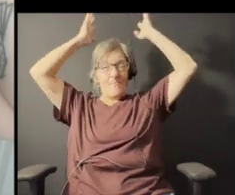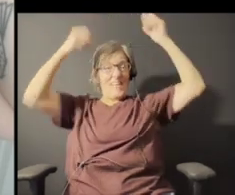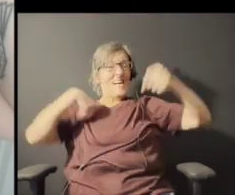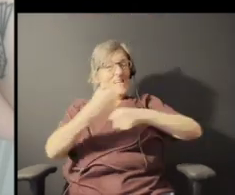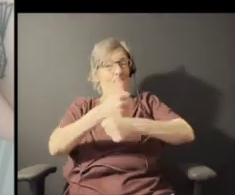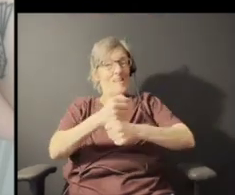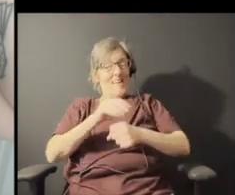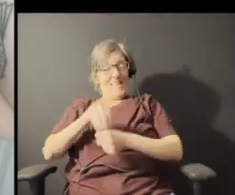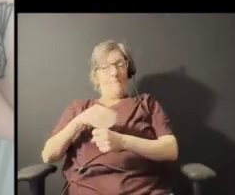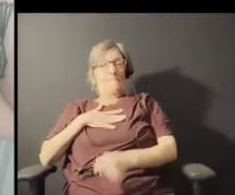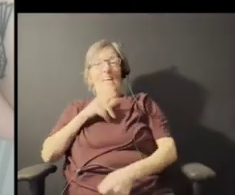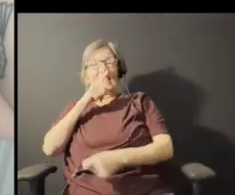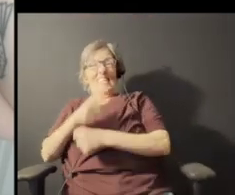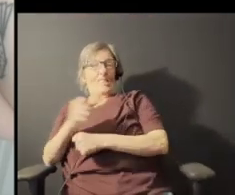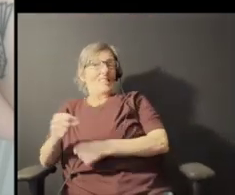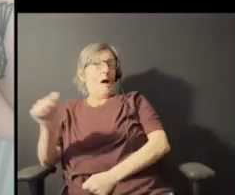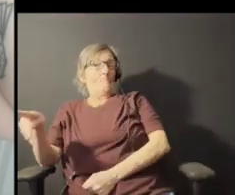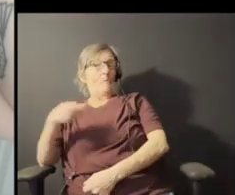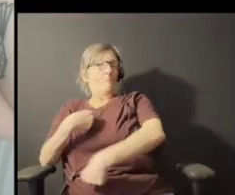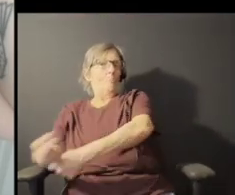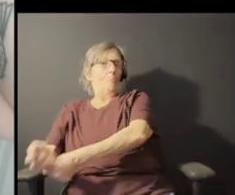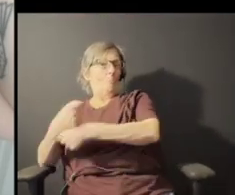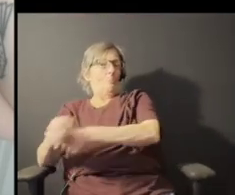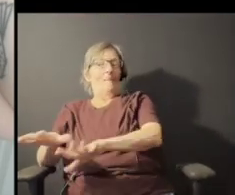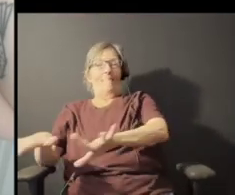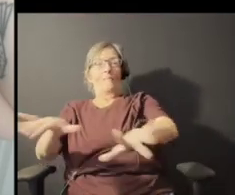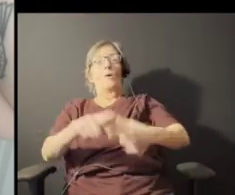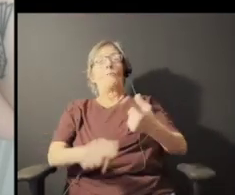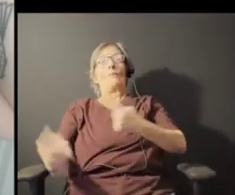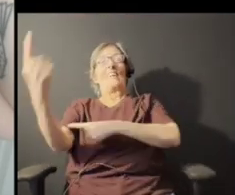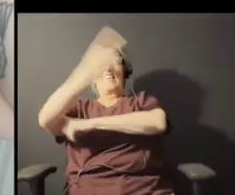And I made it in my sister's apartment. And